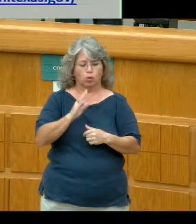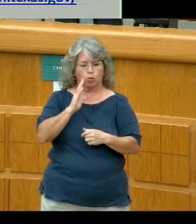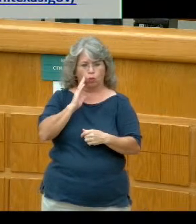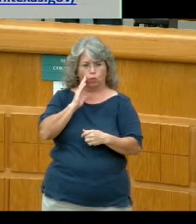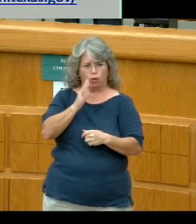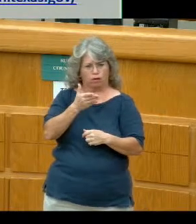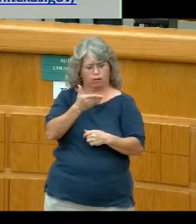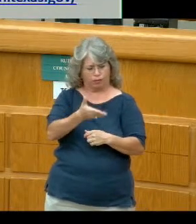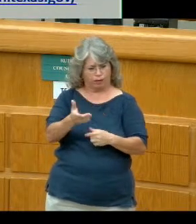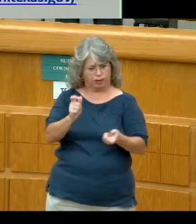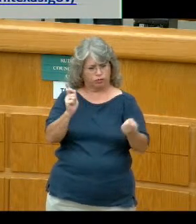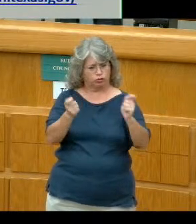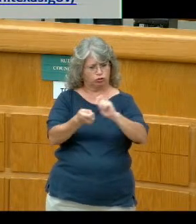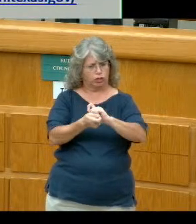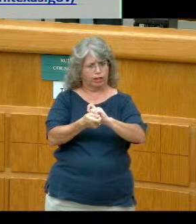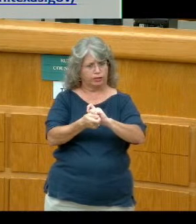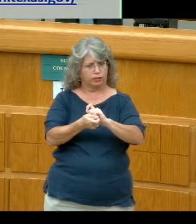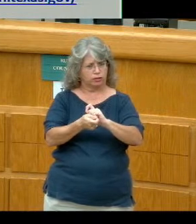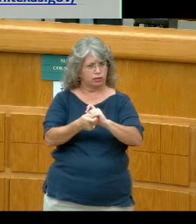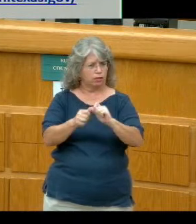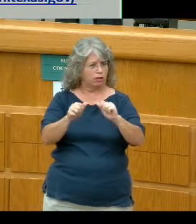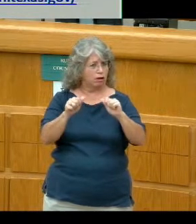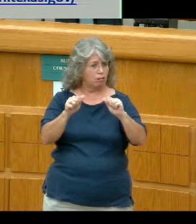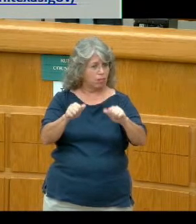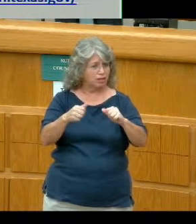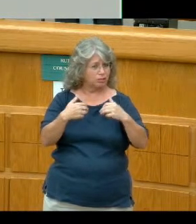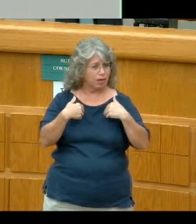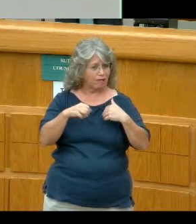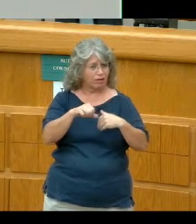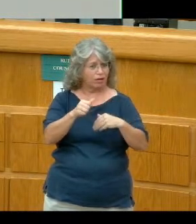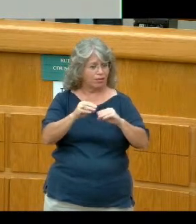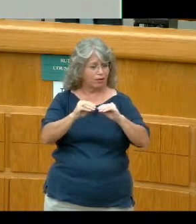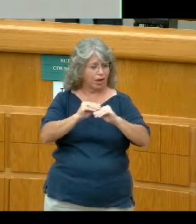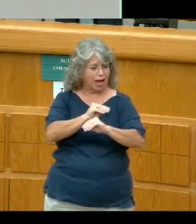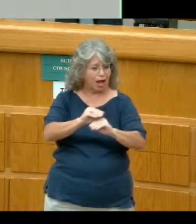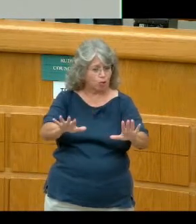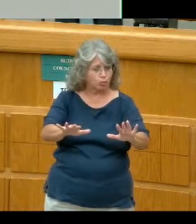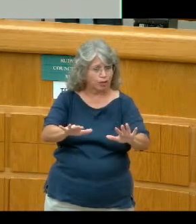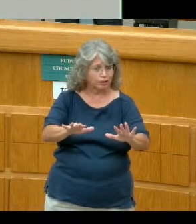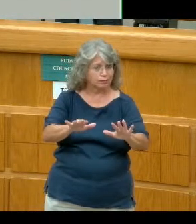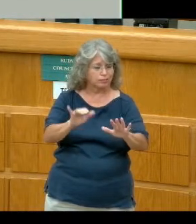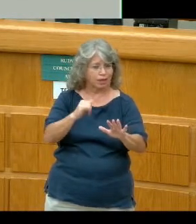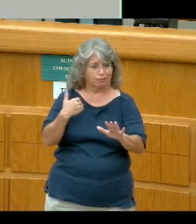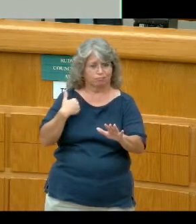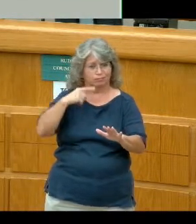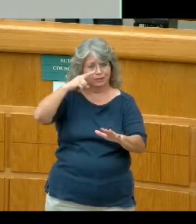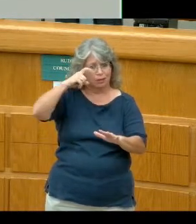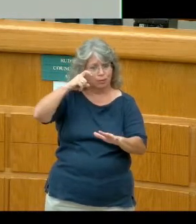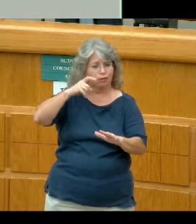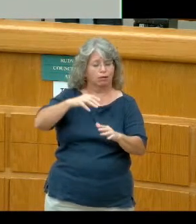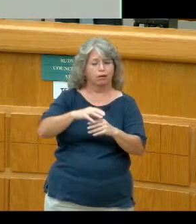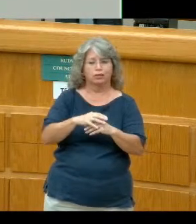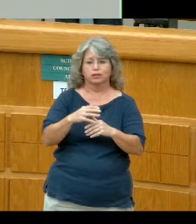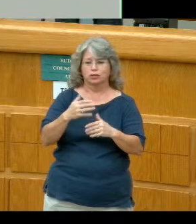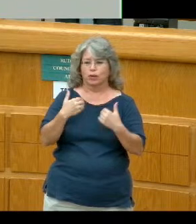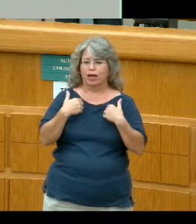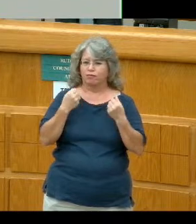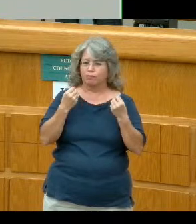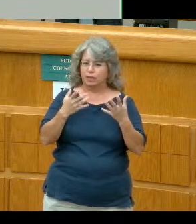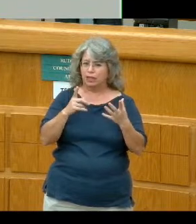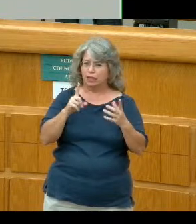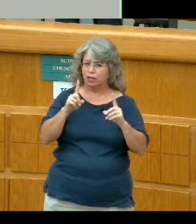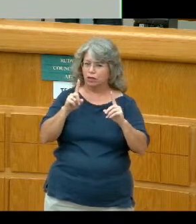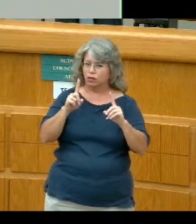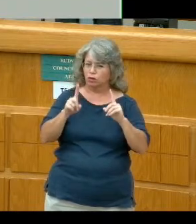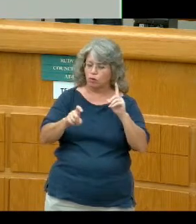following? Will this change the probability of us having an outbreak like we did over the summer? And so there's a lot of questions